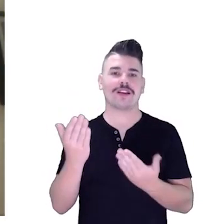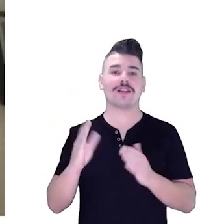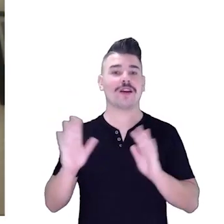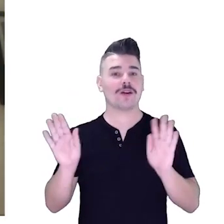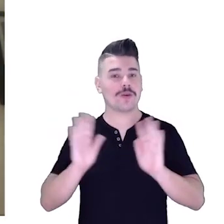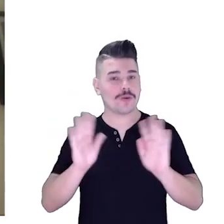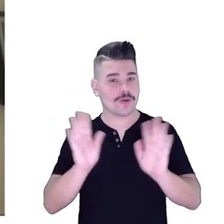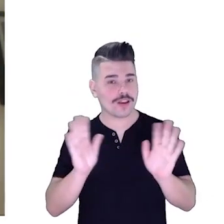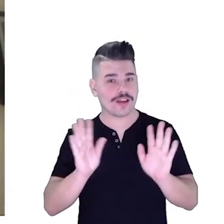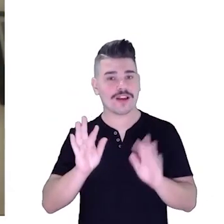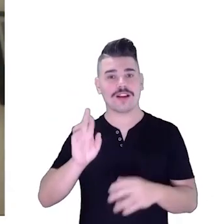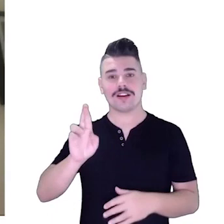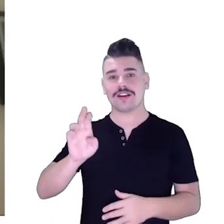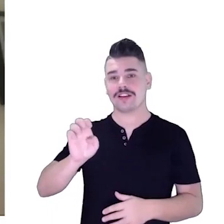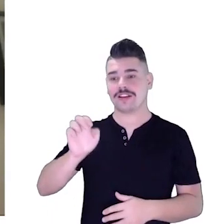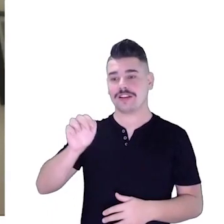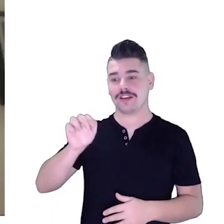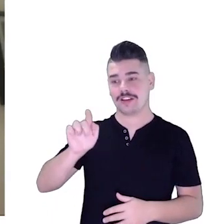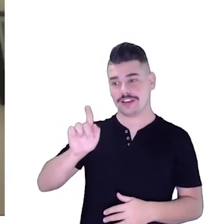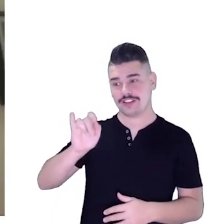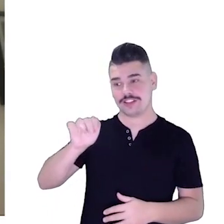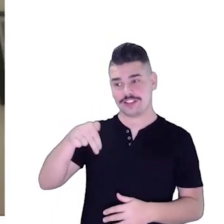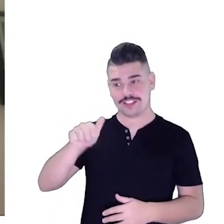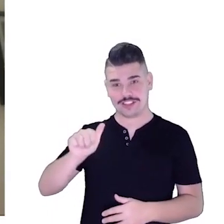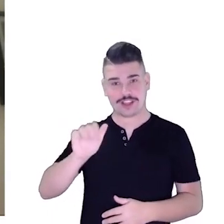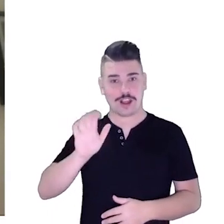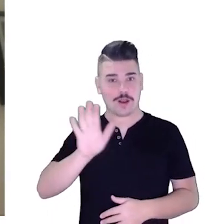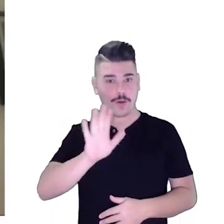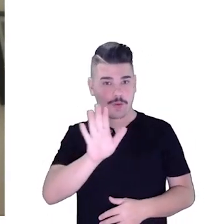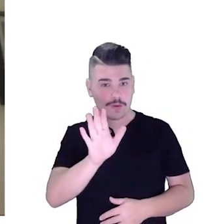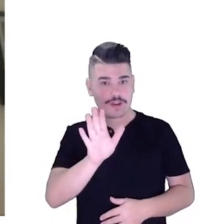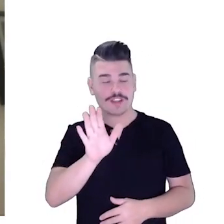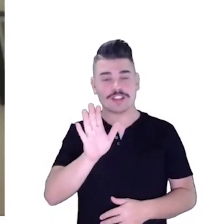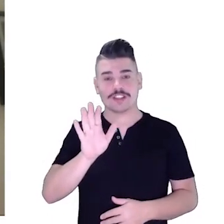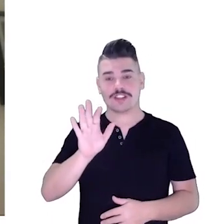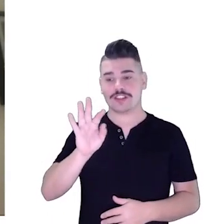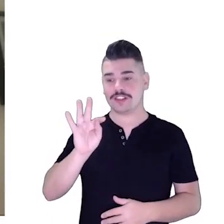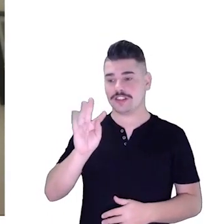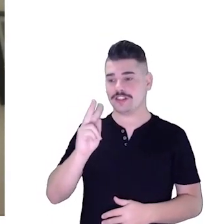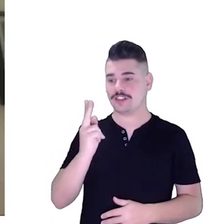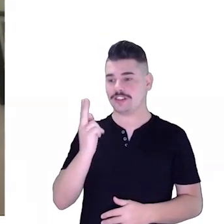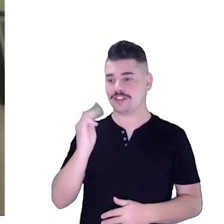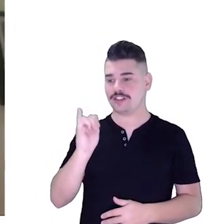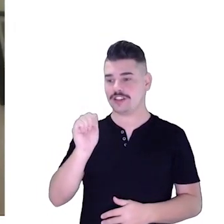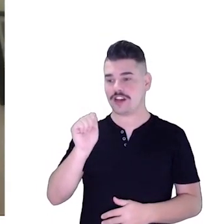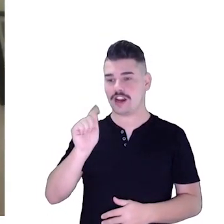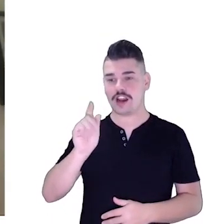Muito obrigada. Olá, Regina. Olá, Thiago.